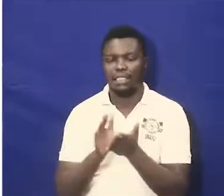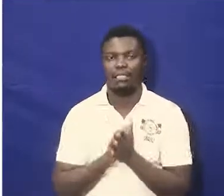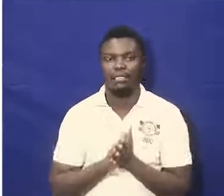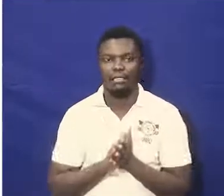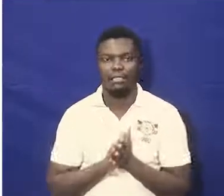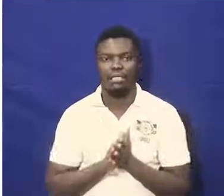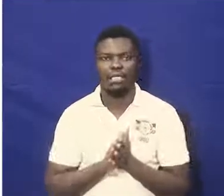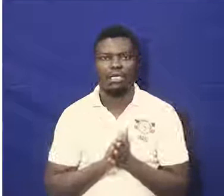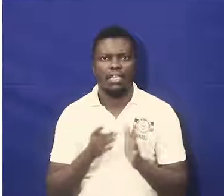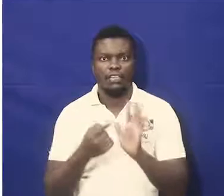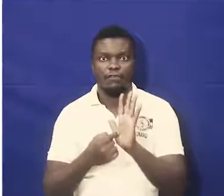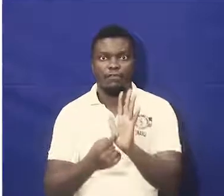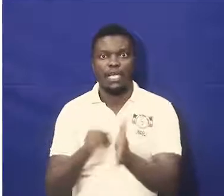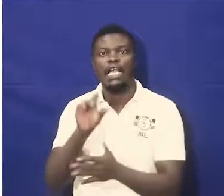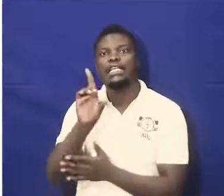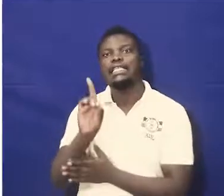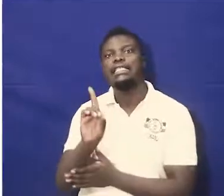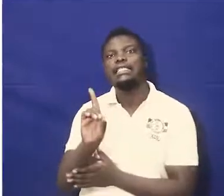is D%,